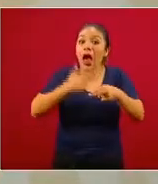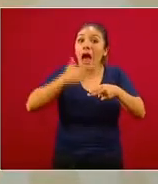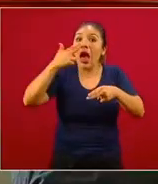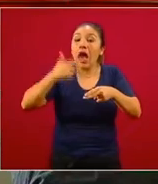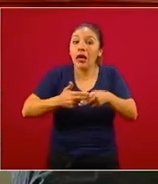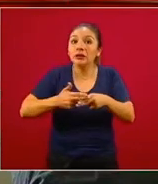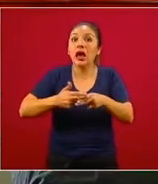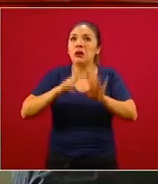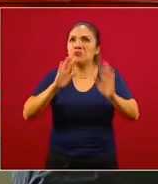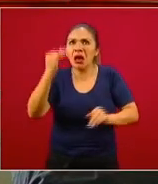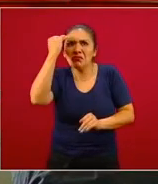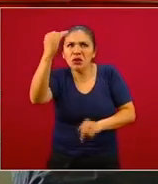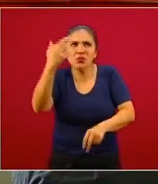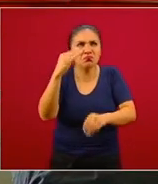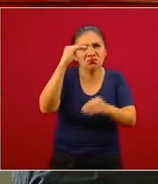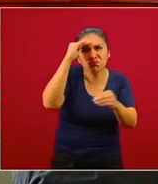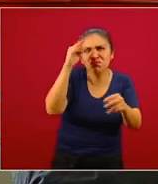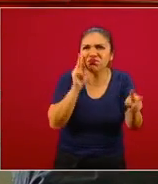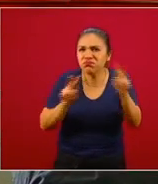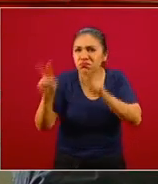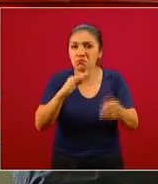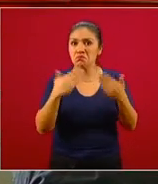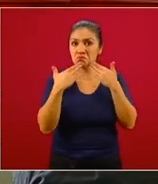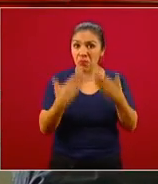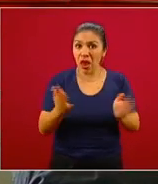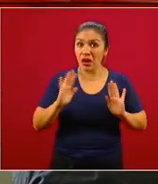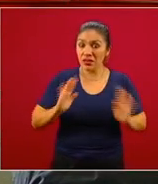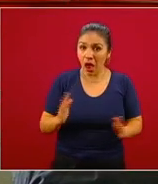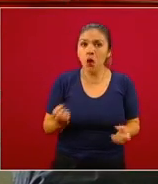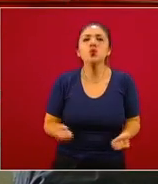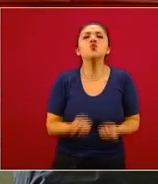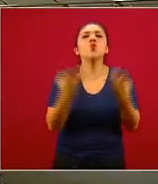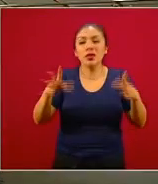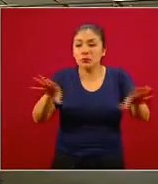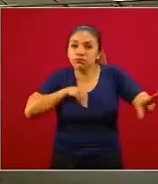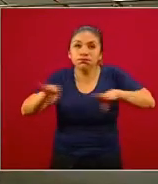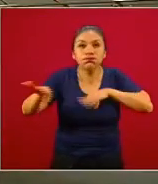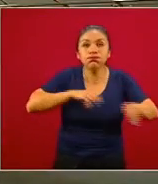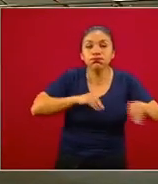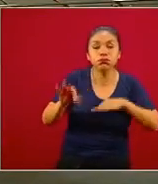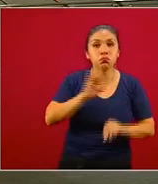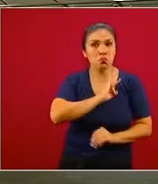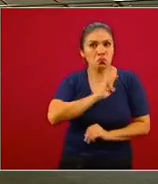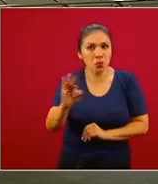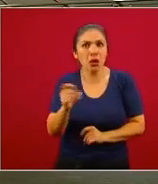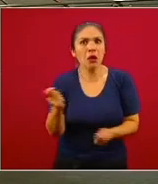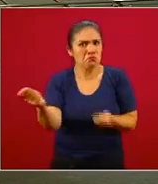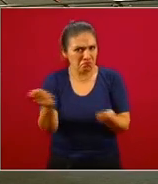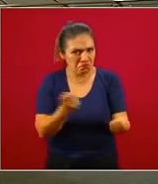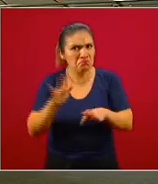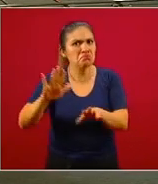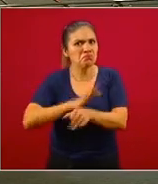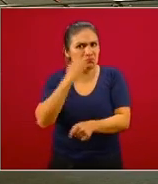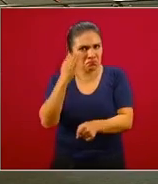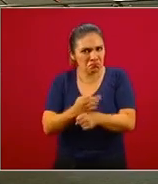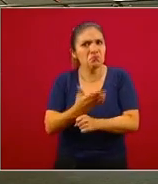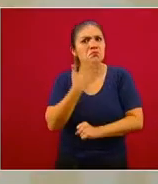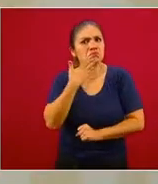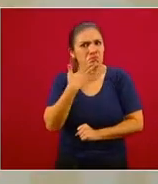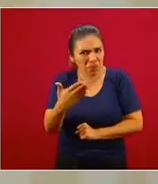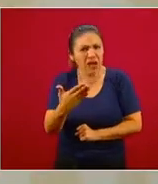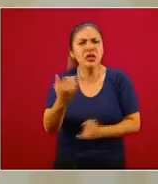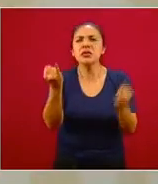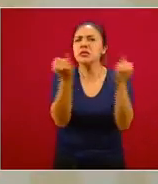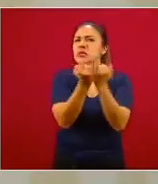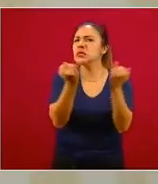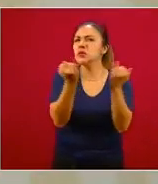momento razonable to a en reasonable donde moment la when the cantidad number de of people contagios who are se being puede manejar transmitted, de una manera or who